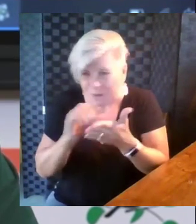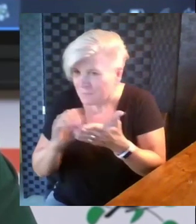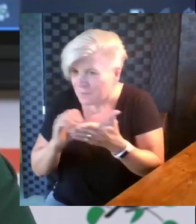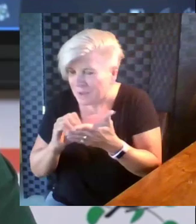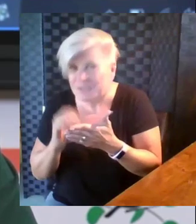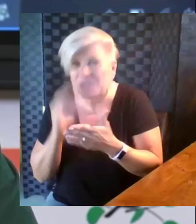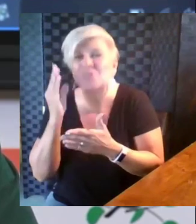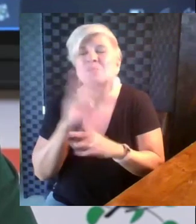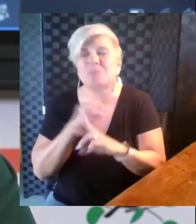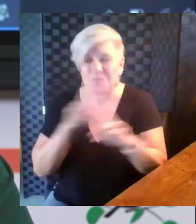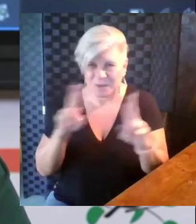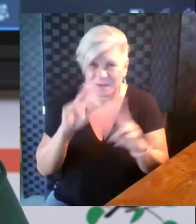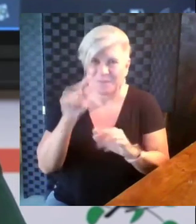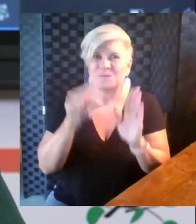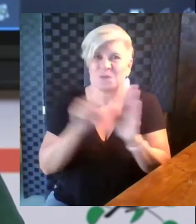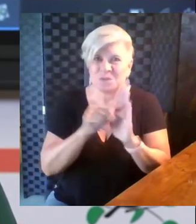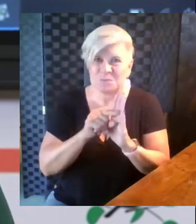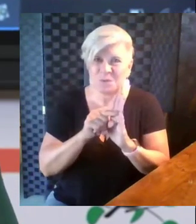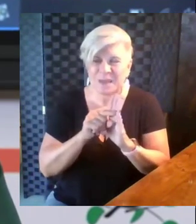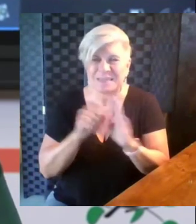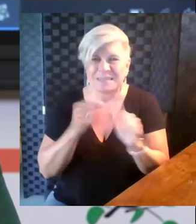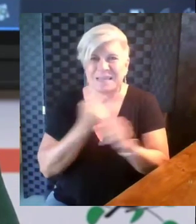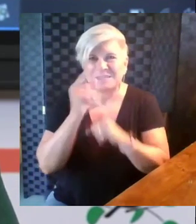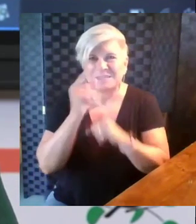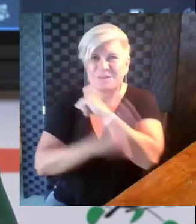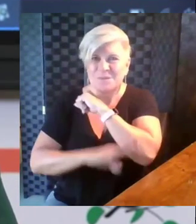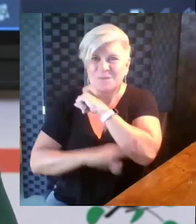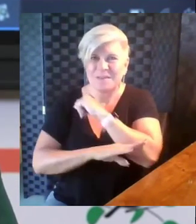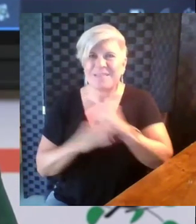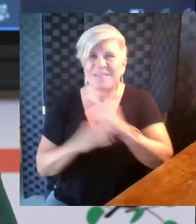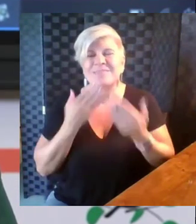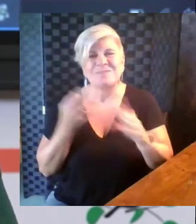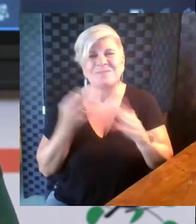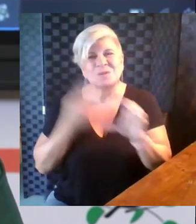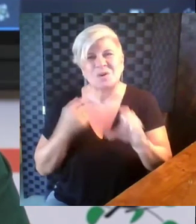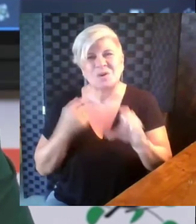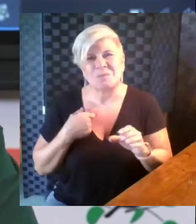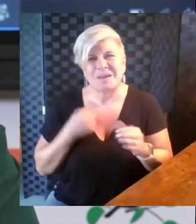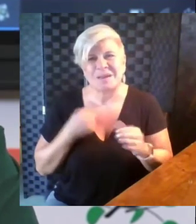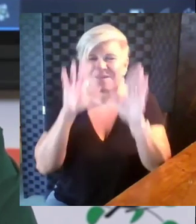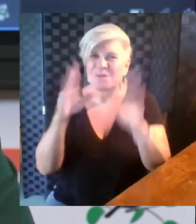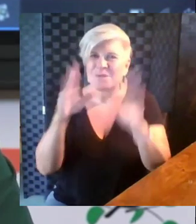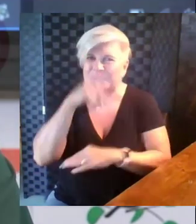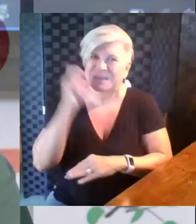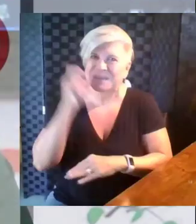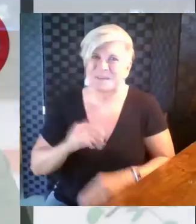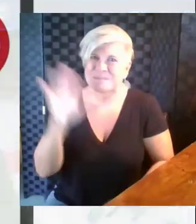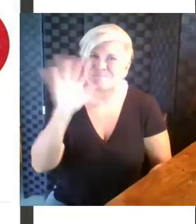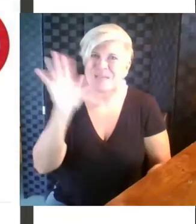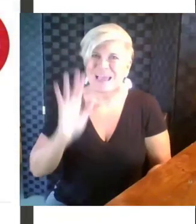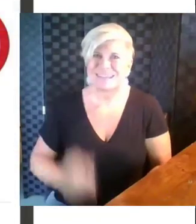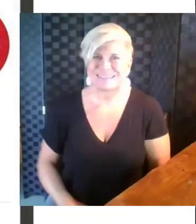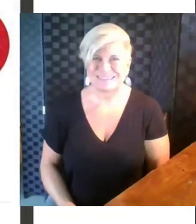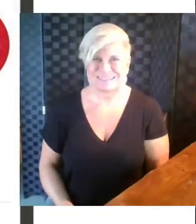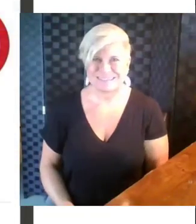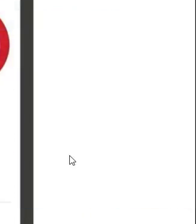and you're going to be ready for first grade when we come back in the fall. Thank you for coming with me for all these lessons. Have a great summer. Bye.